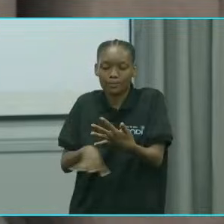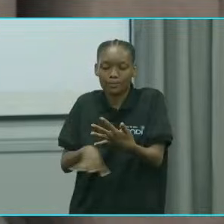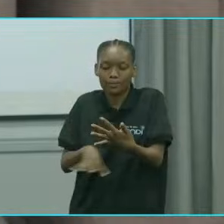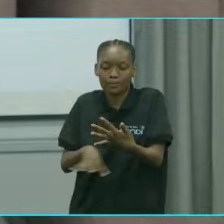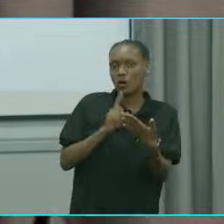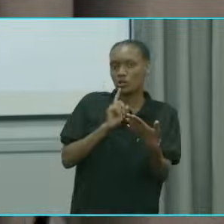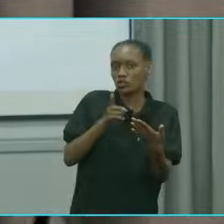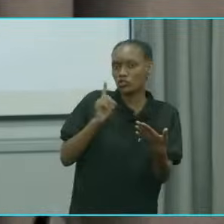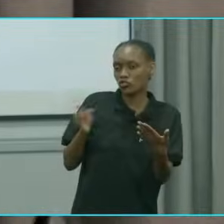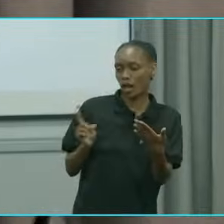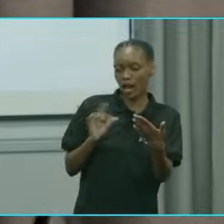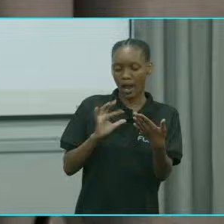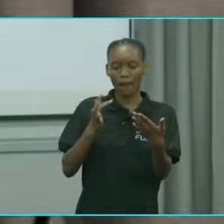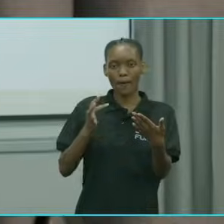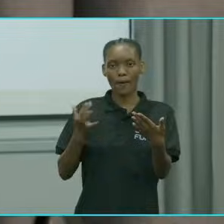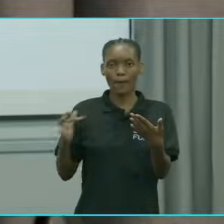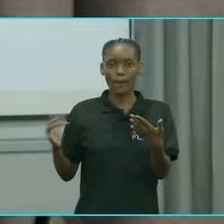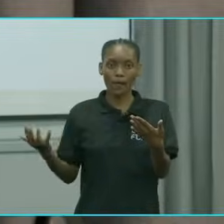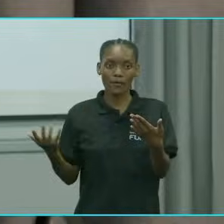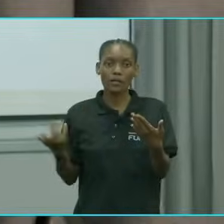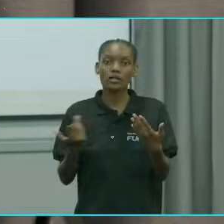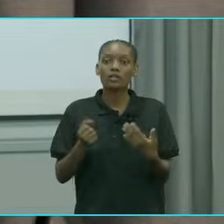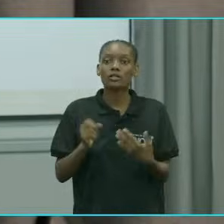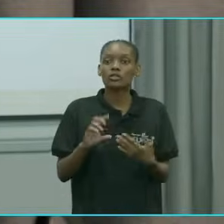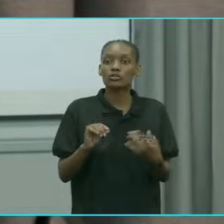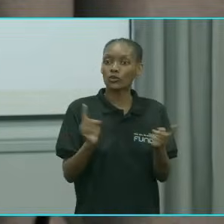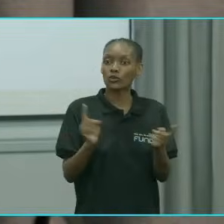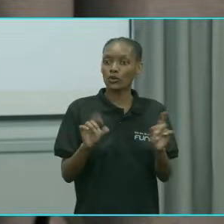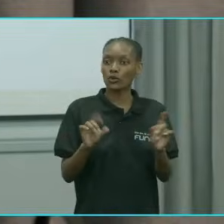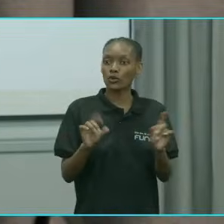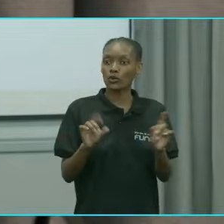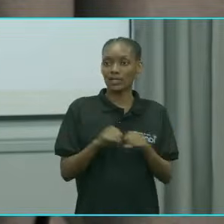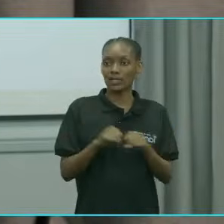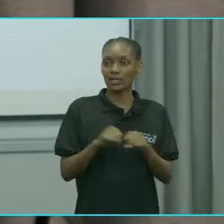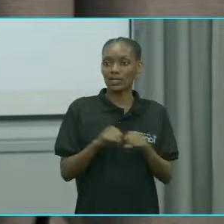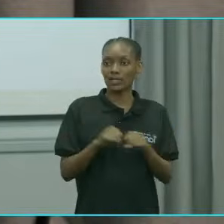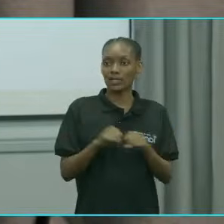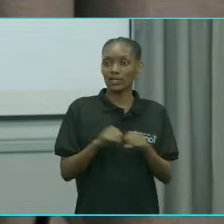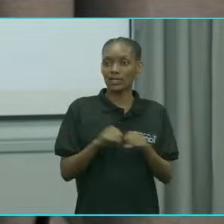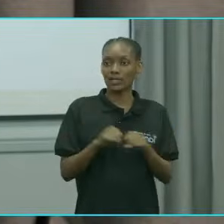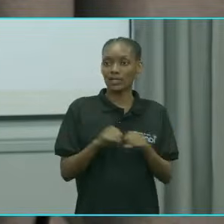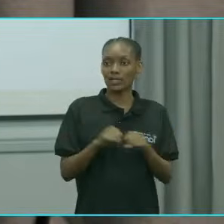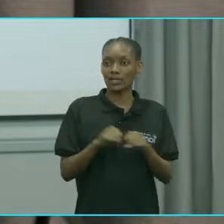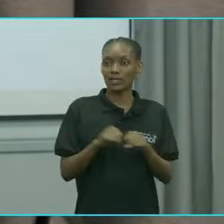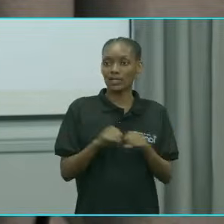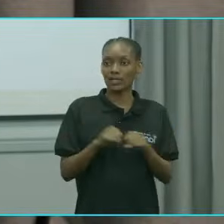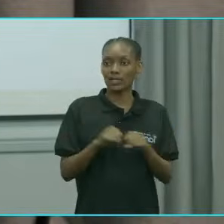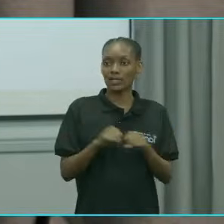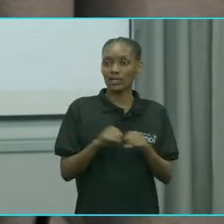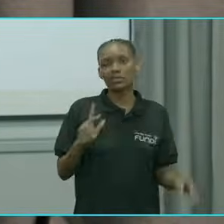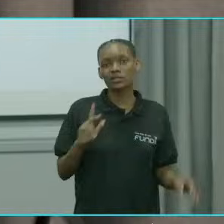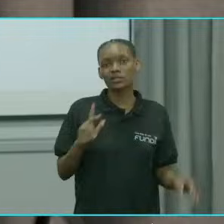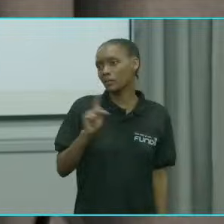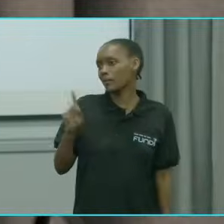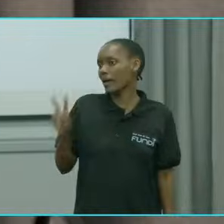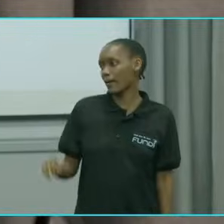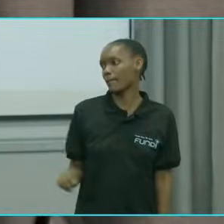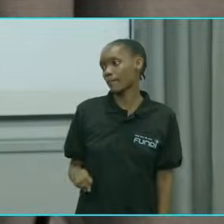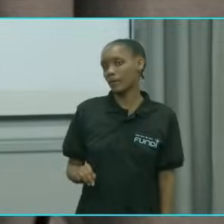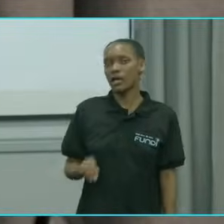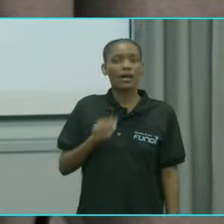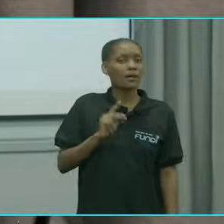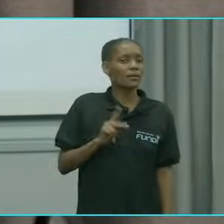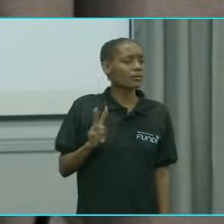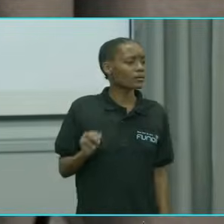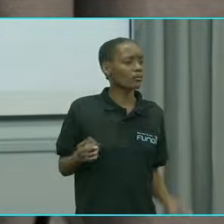guys, it's systemic issues that you're raising here. This is not PPN issues. The PPN is doing what it's supposed to do, but